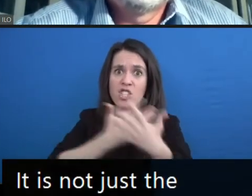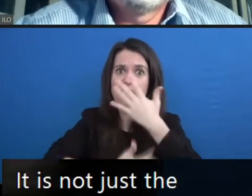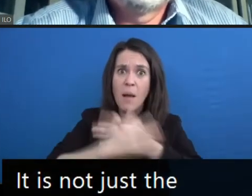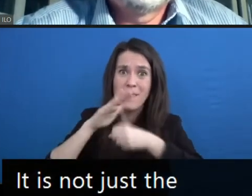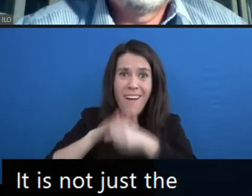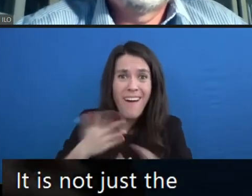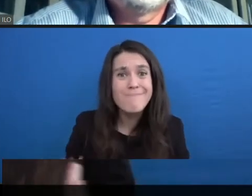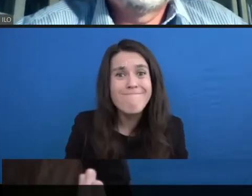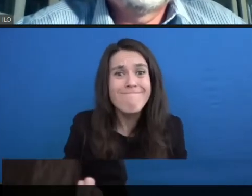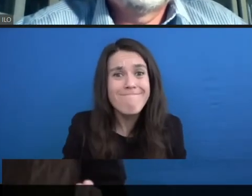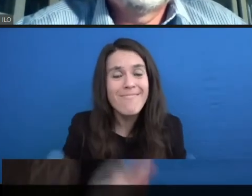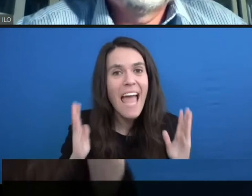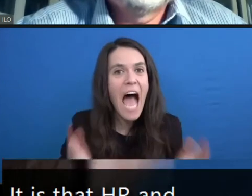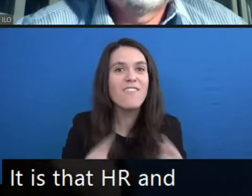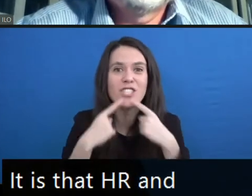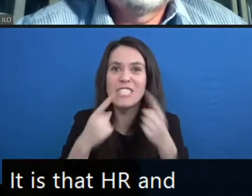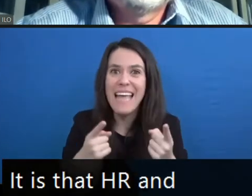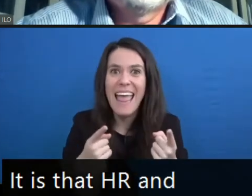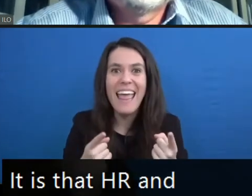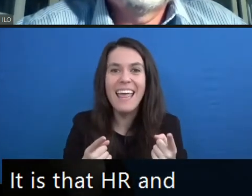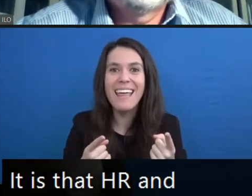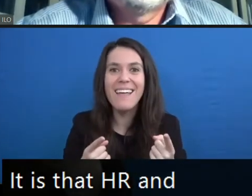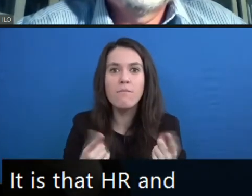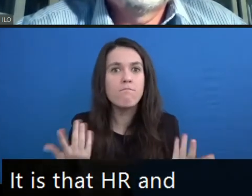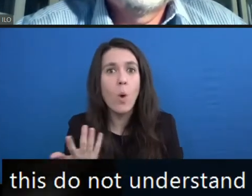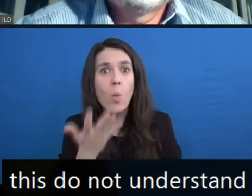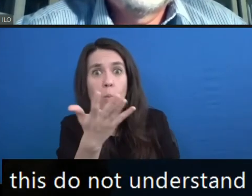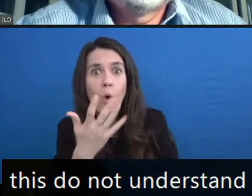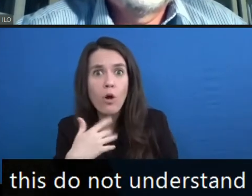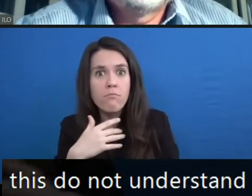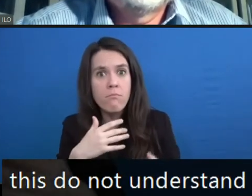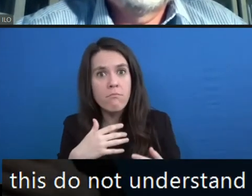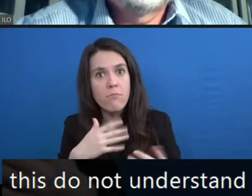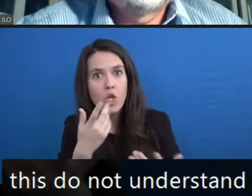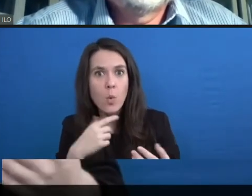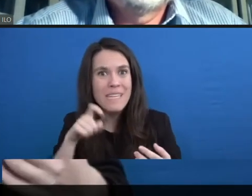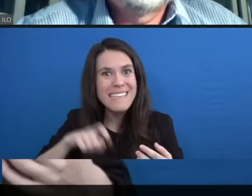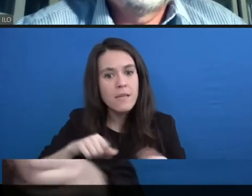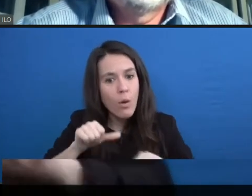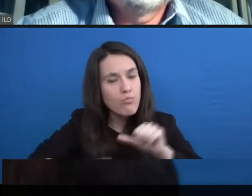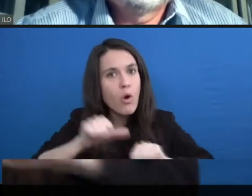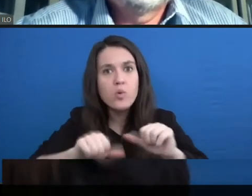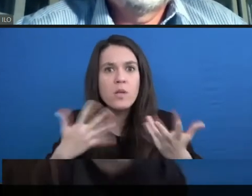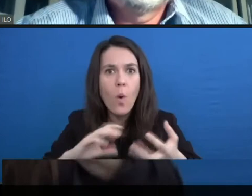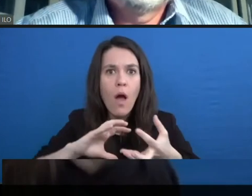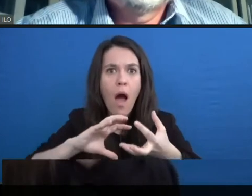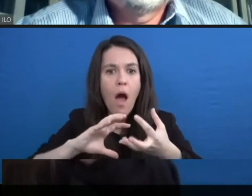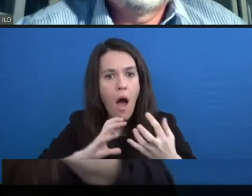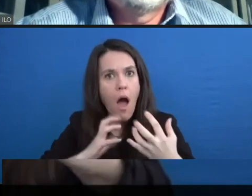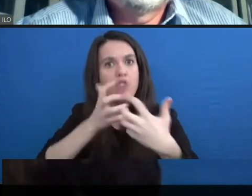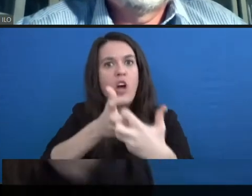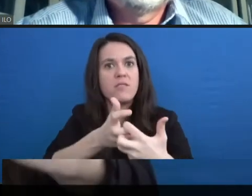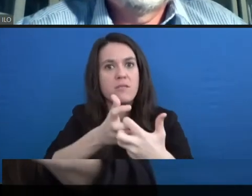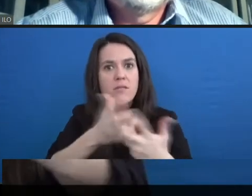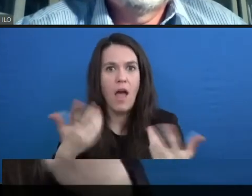say at the beginning, have you, you know, what kind of adjustments would make it easier for you to go through this process? They don't explain the process to the candidate so